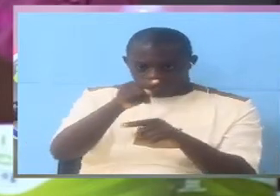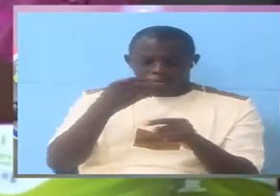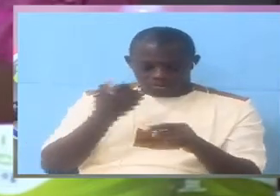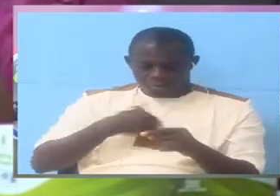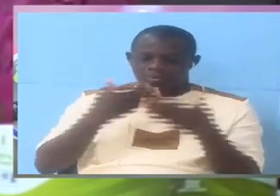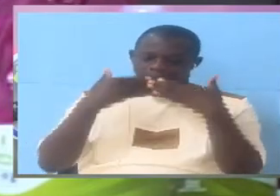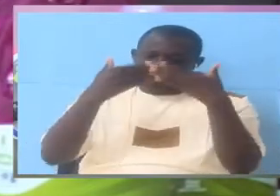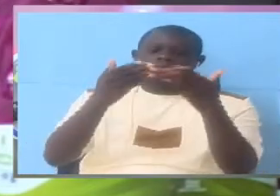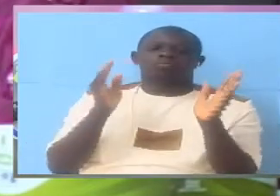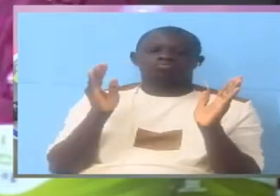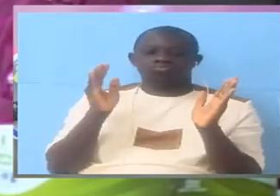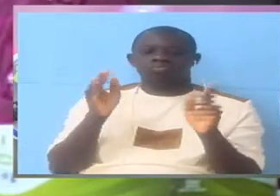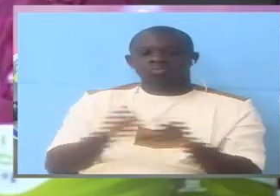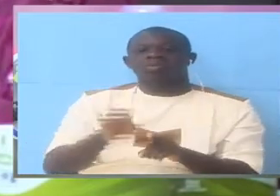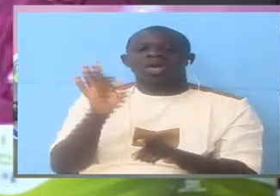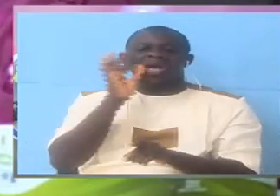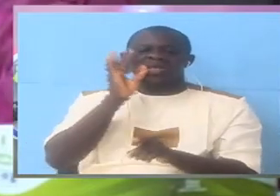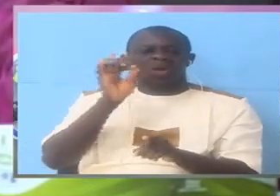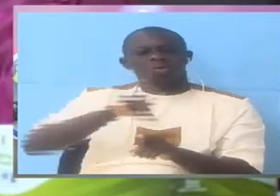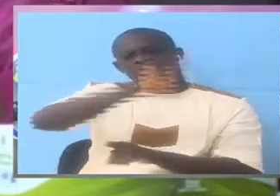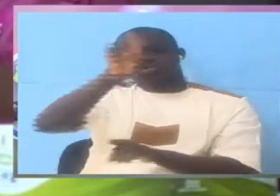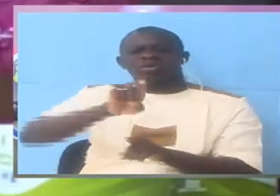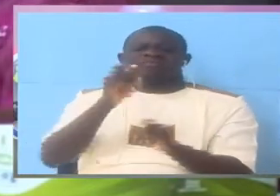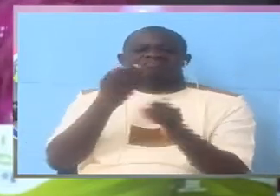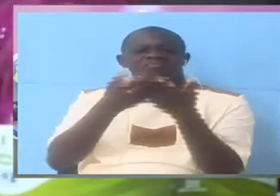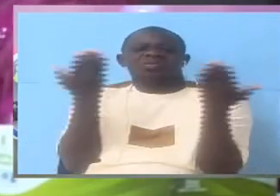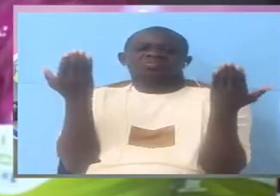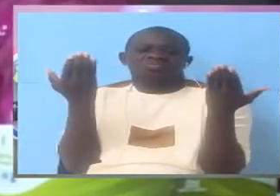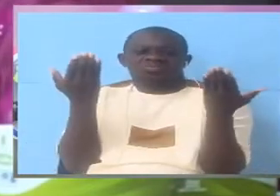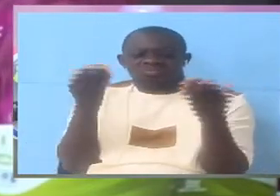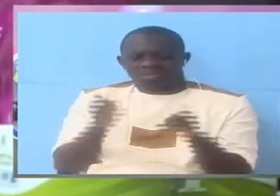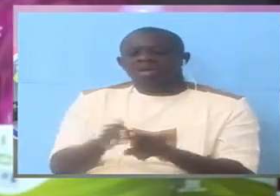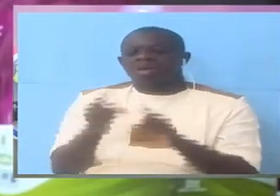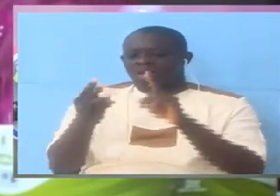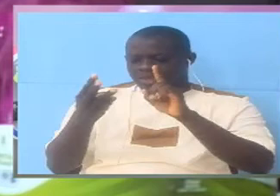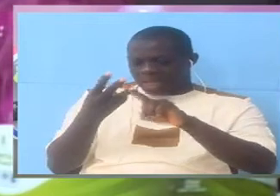have answered your question. That is not true. Okay, the third thing is